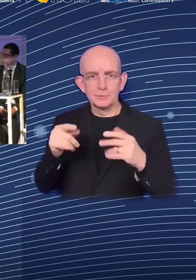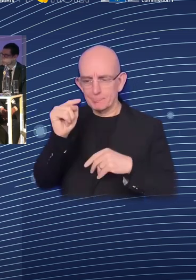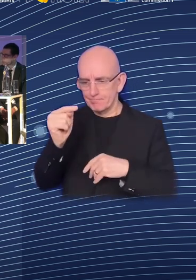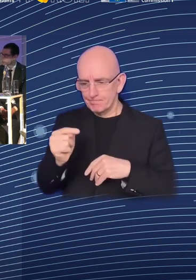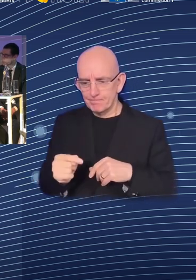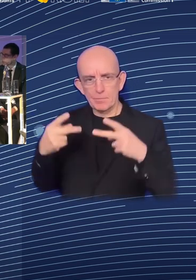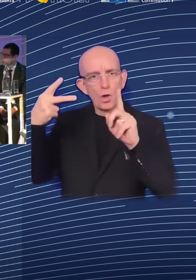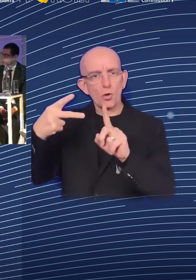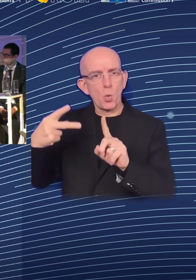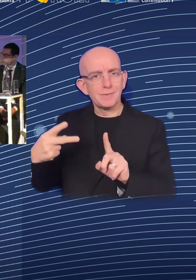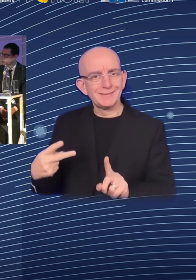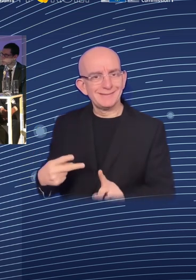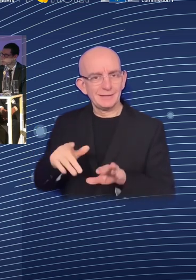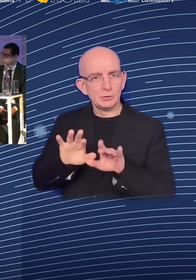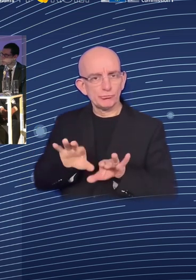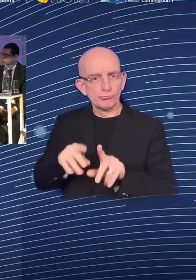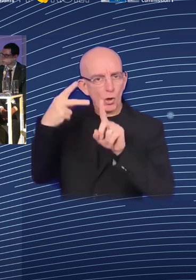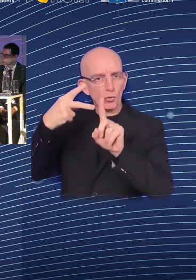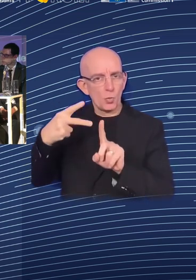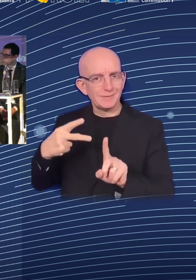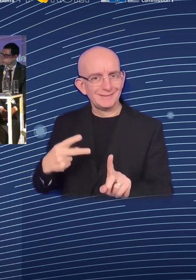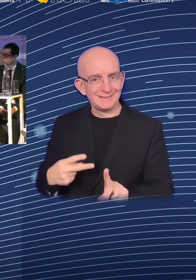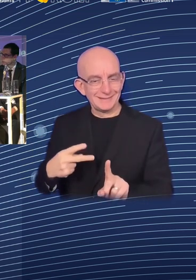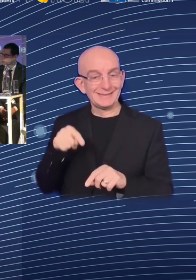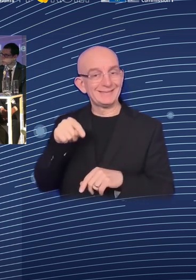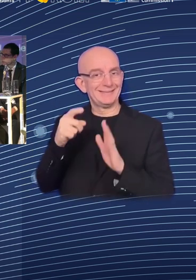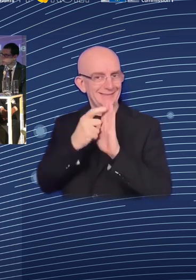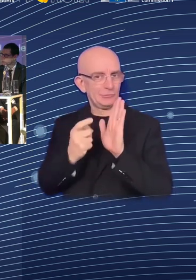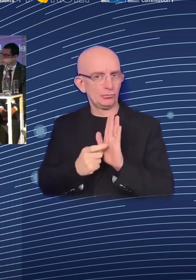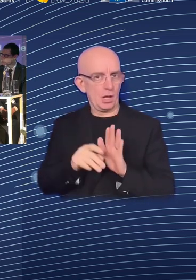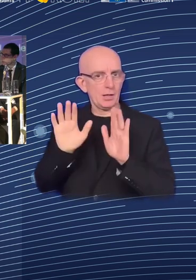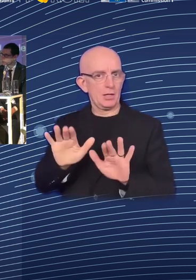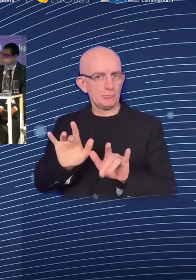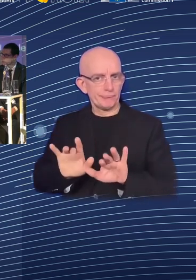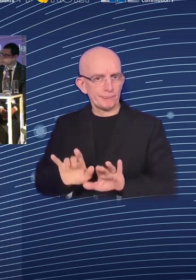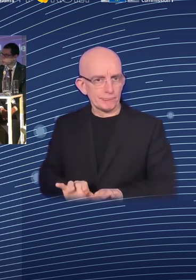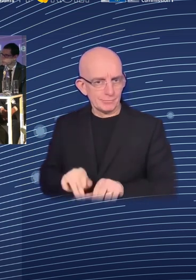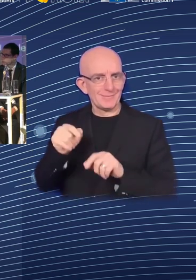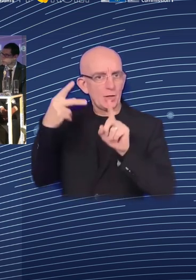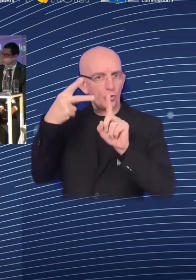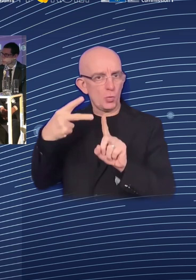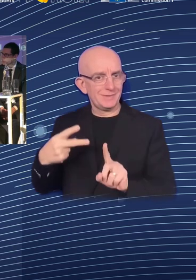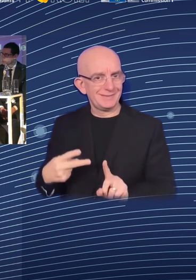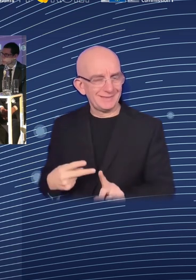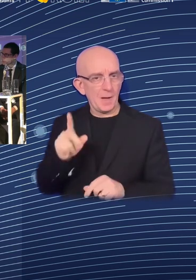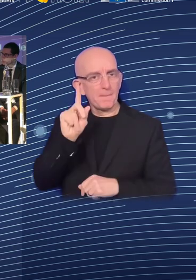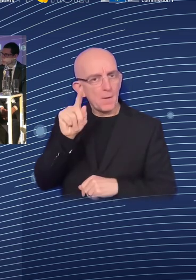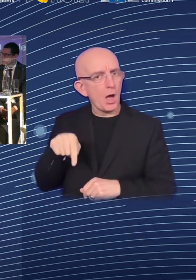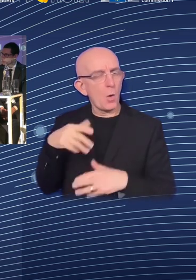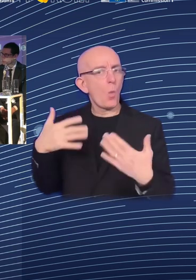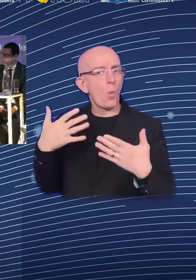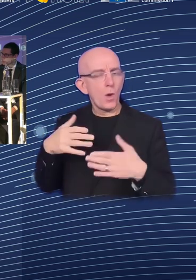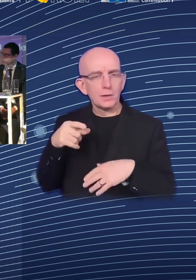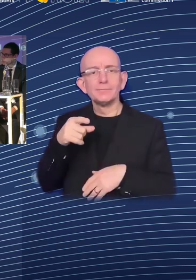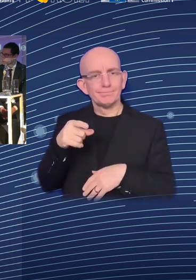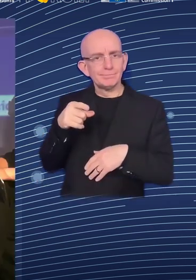think it's a good idea. But I maybe work in sales and marketing, and my employer says,